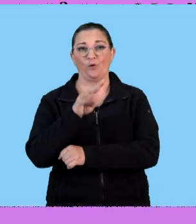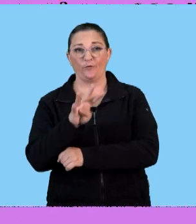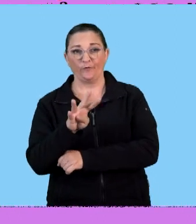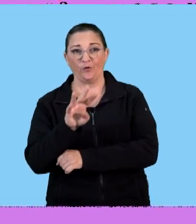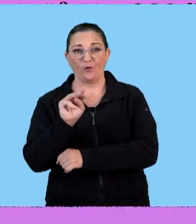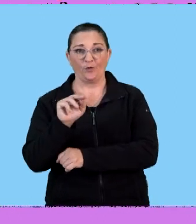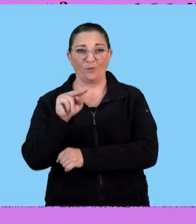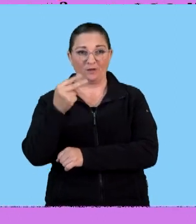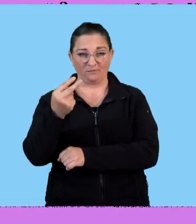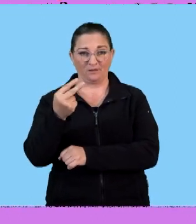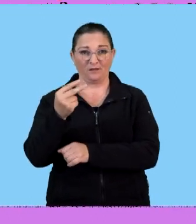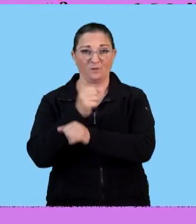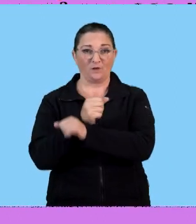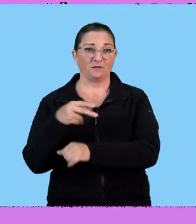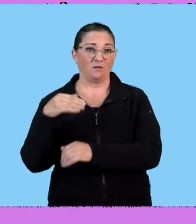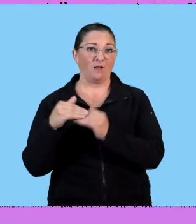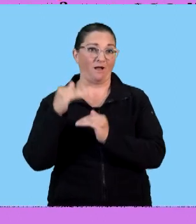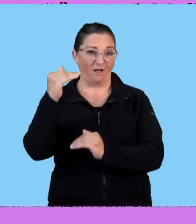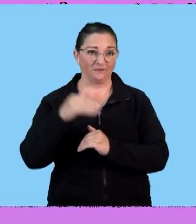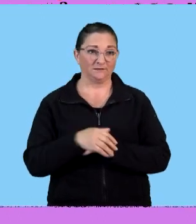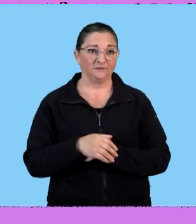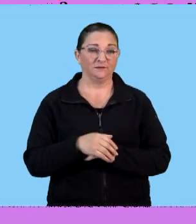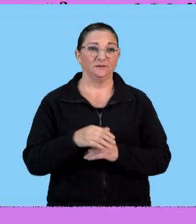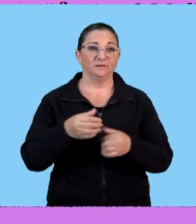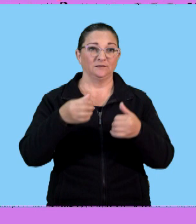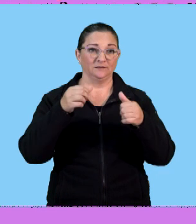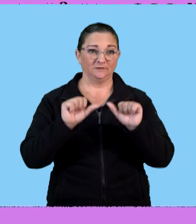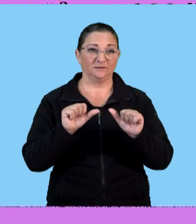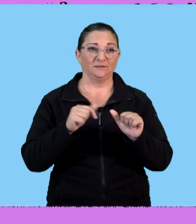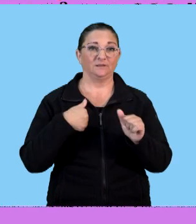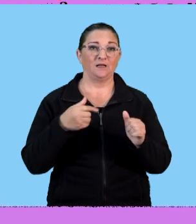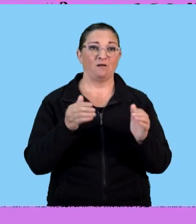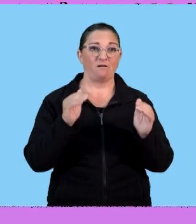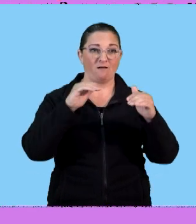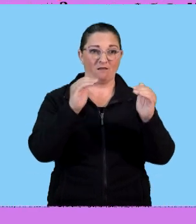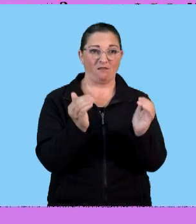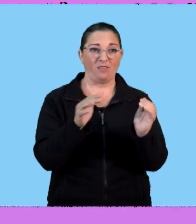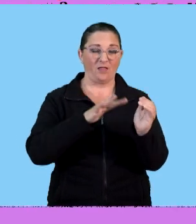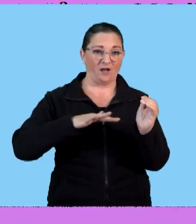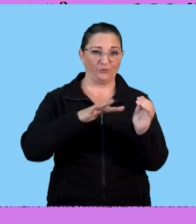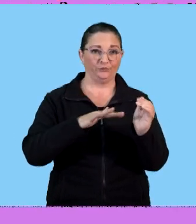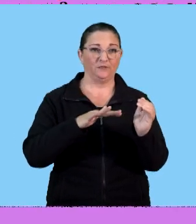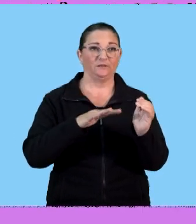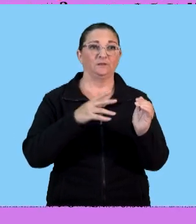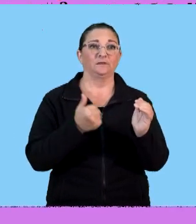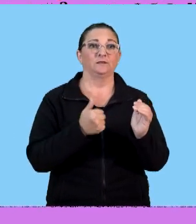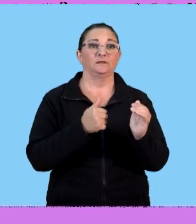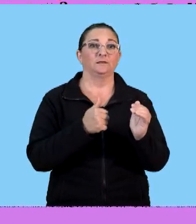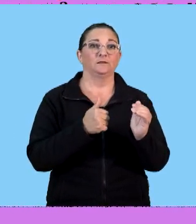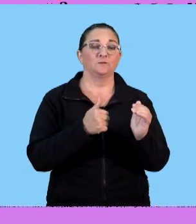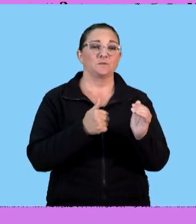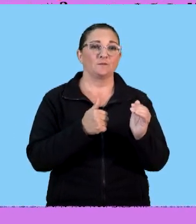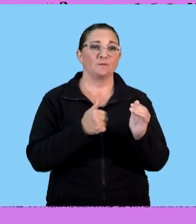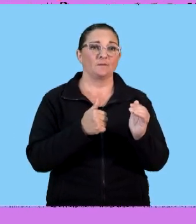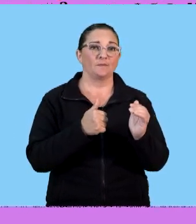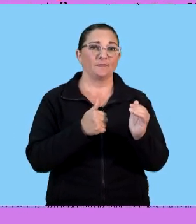squared multiplied by height. I simplified 3,142. So basically here, I've calculated the area, right? This is